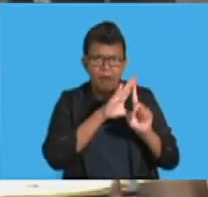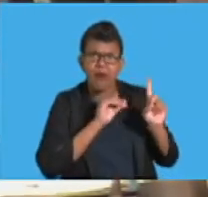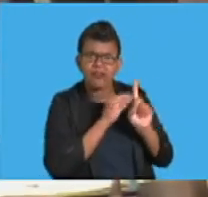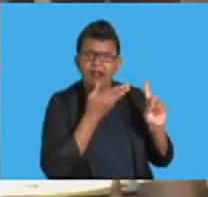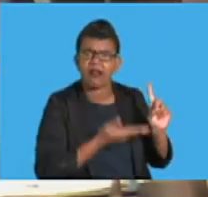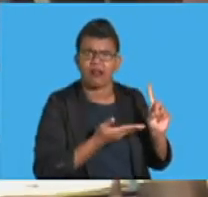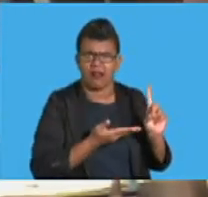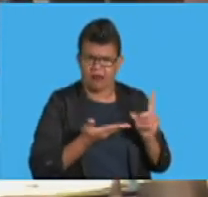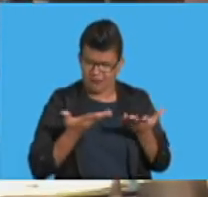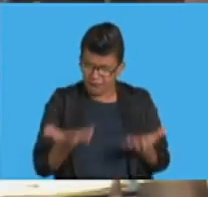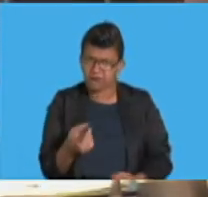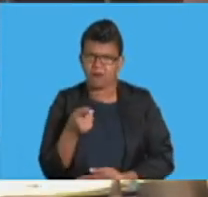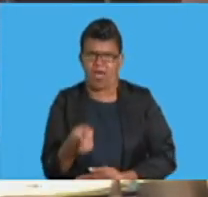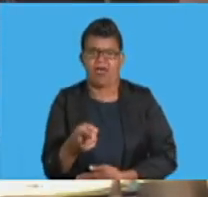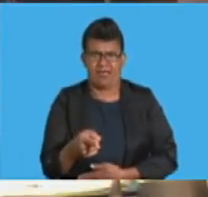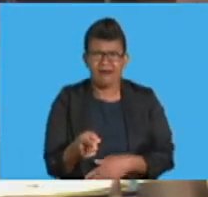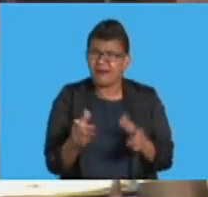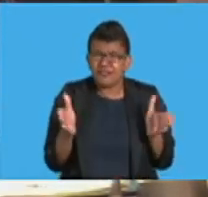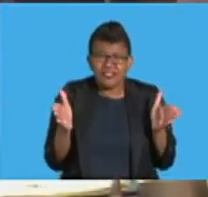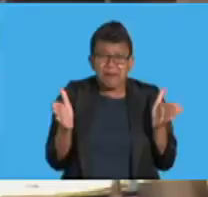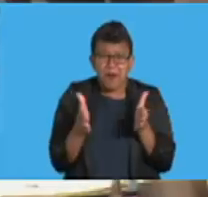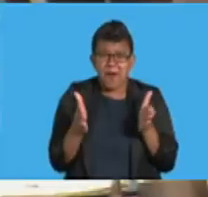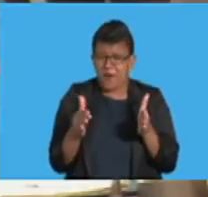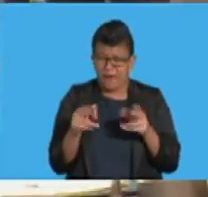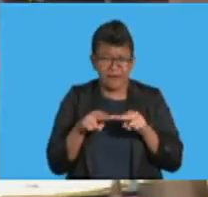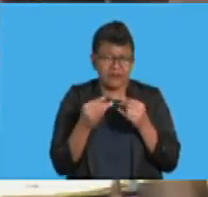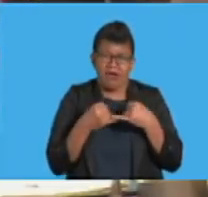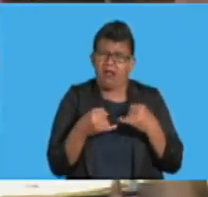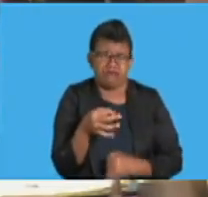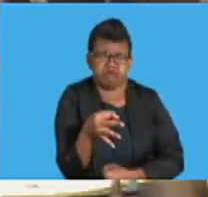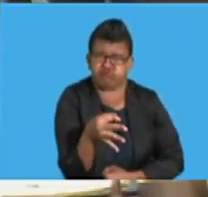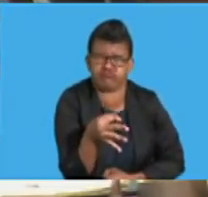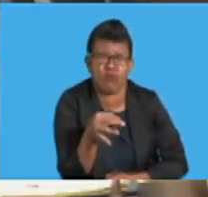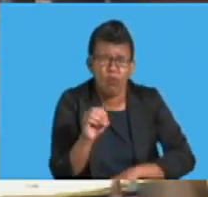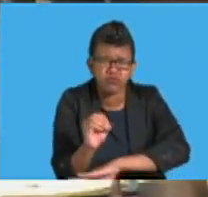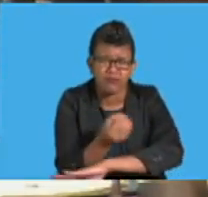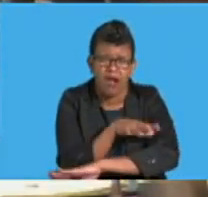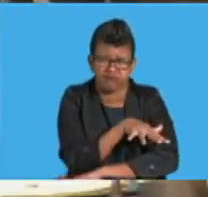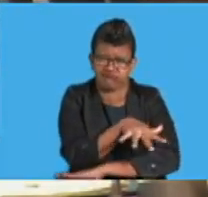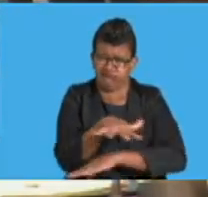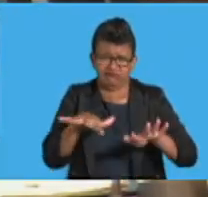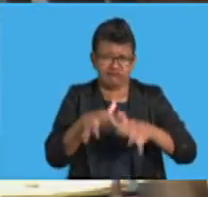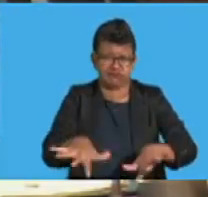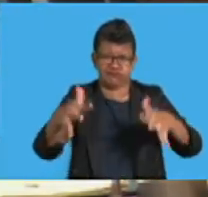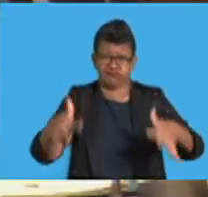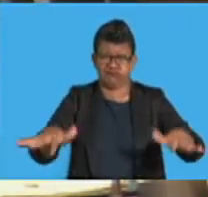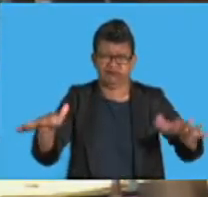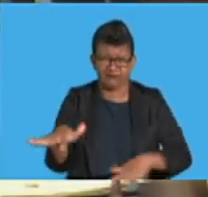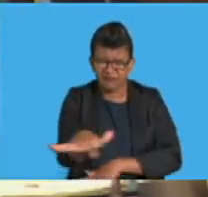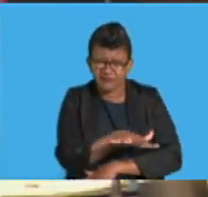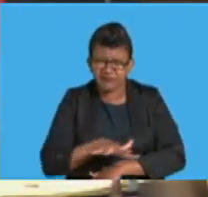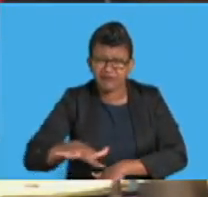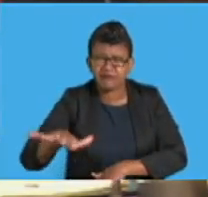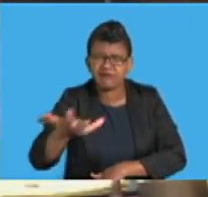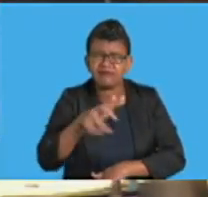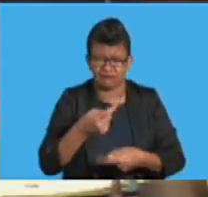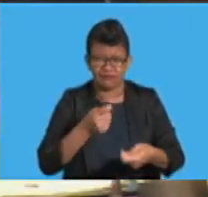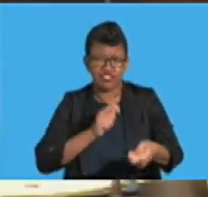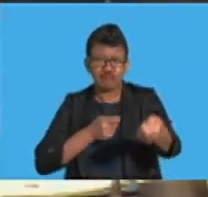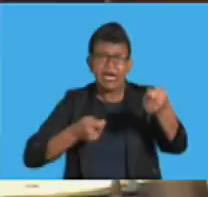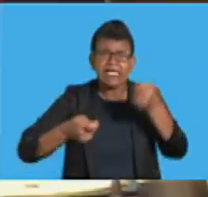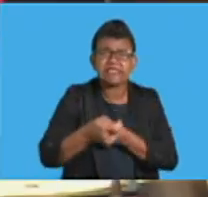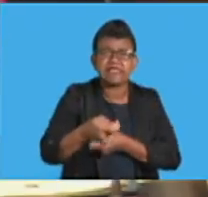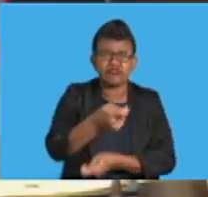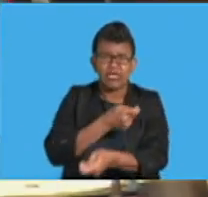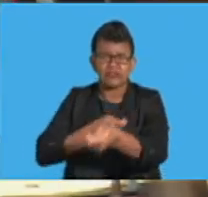Speaker, we are a small island nation separated by a vast ocean from major trading partners and sources of our prime industries. A